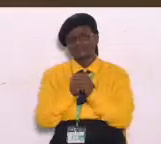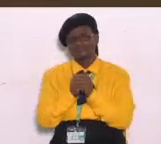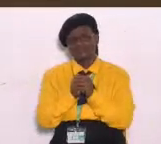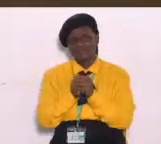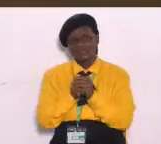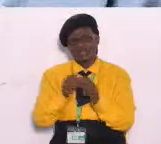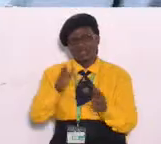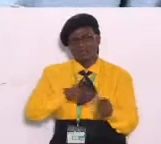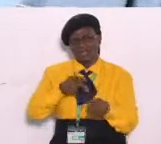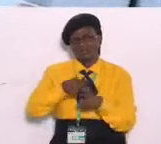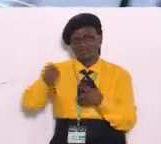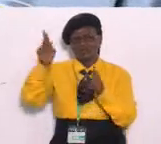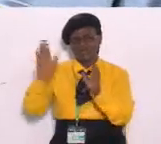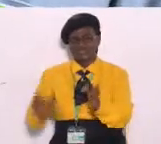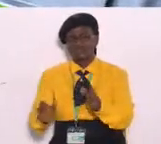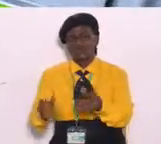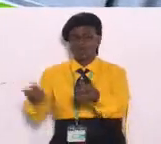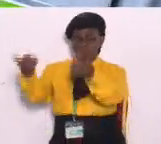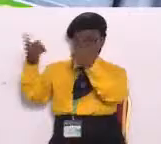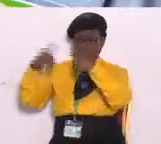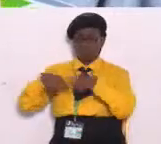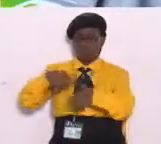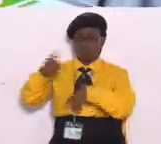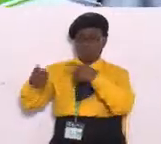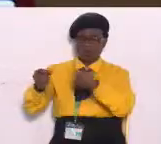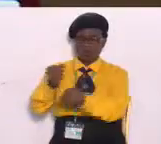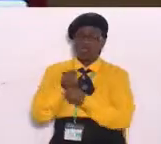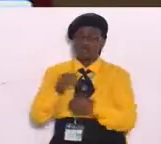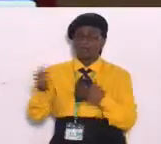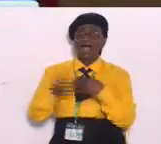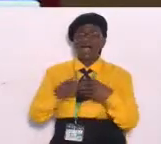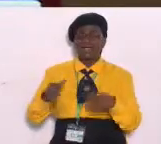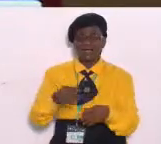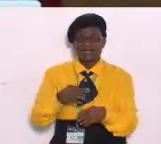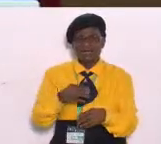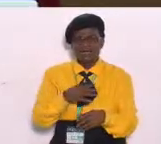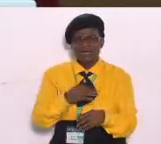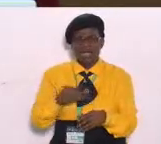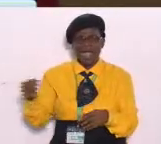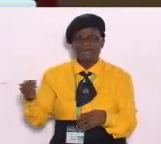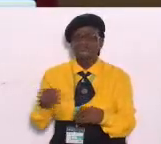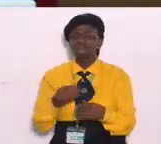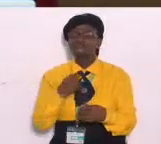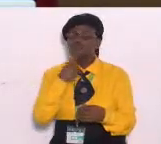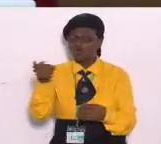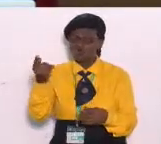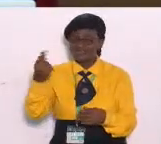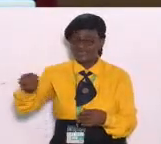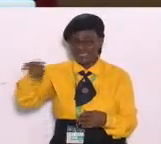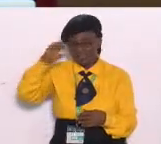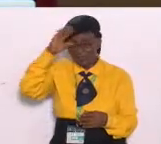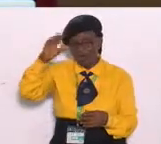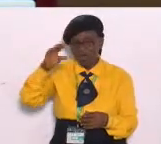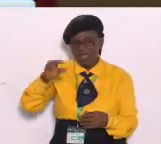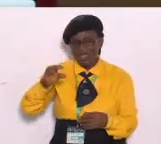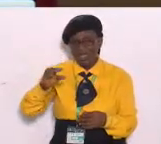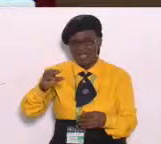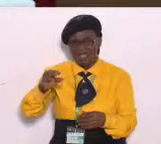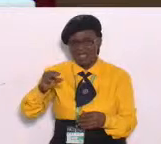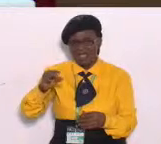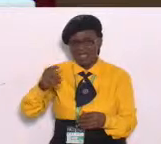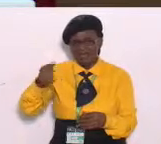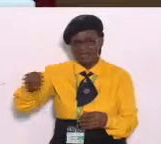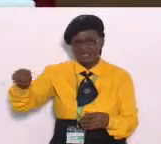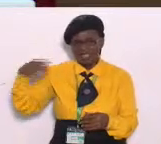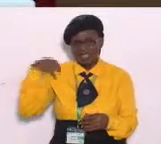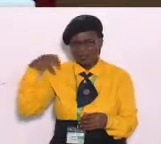My professor got back, informed the board, The boss said, you know the rules. He